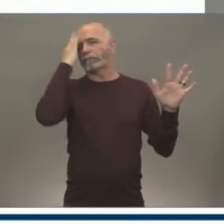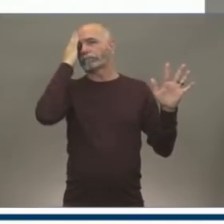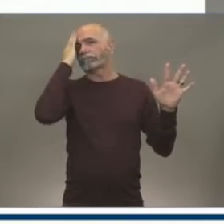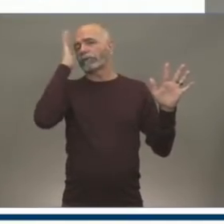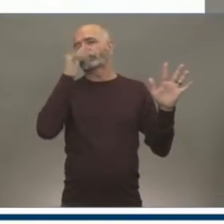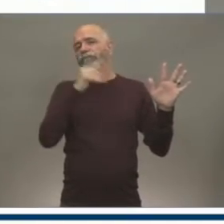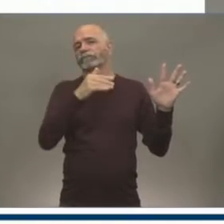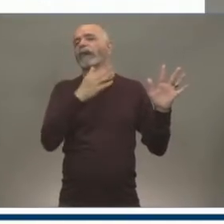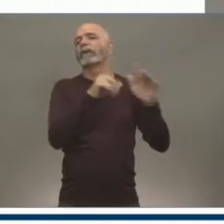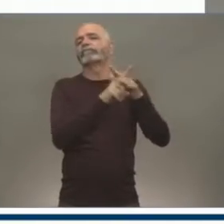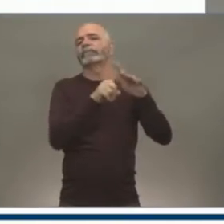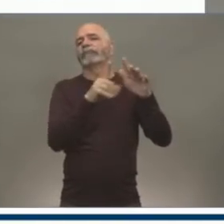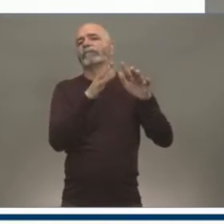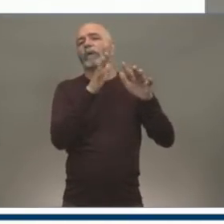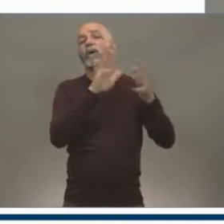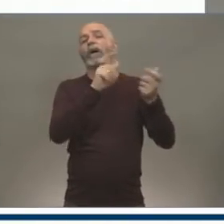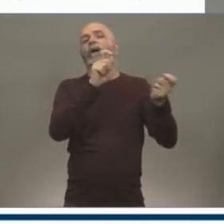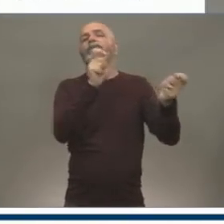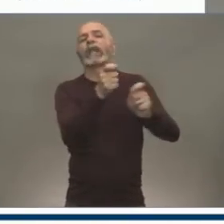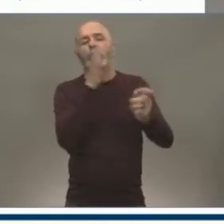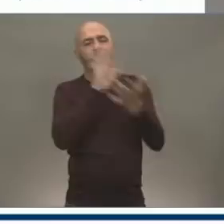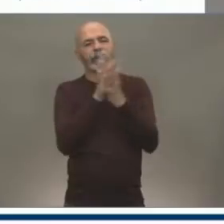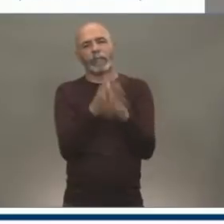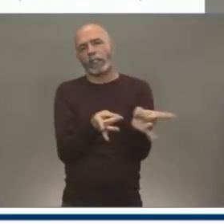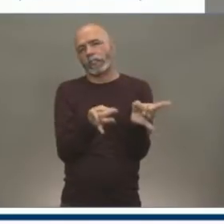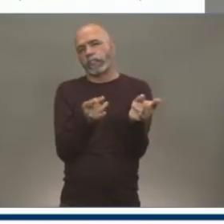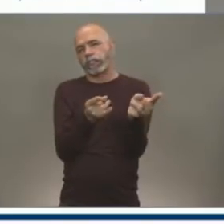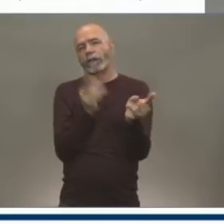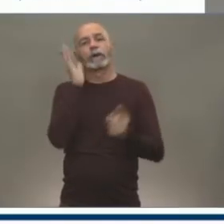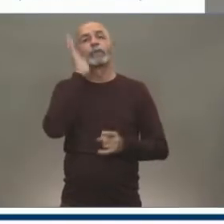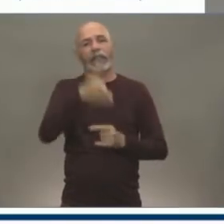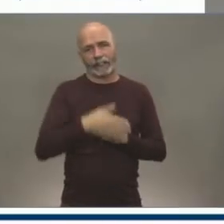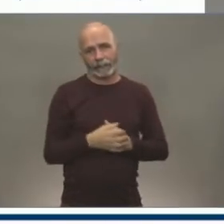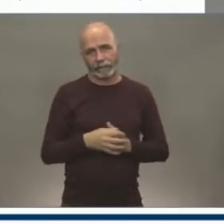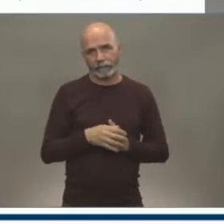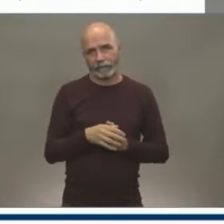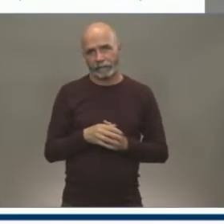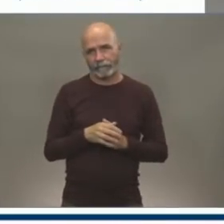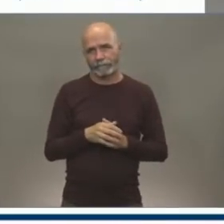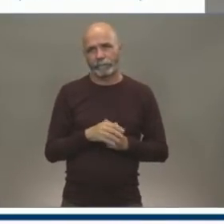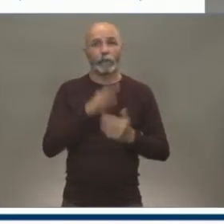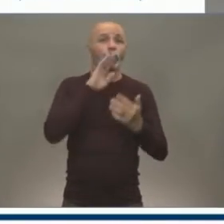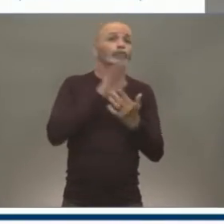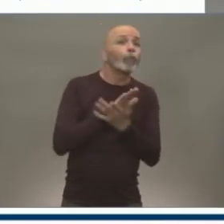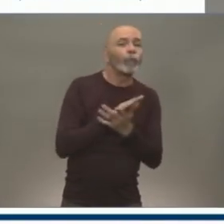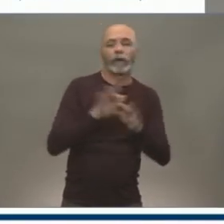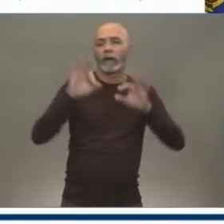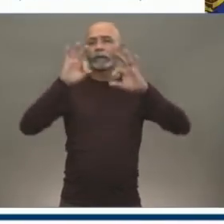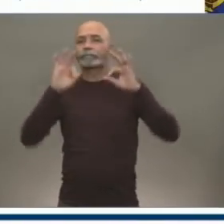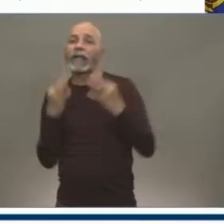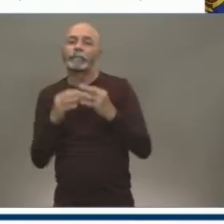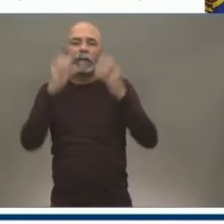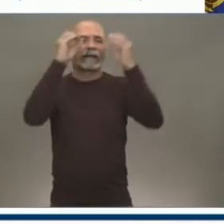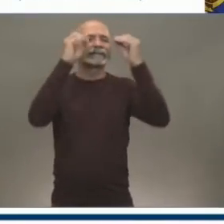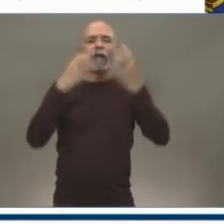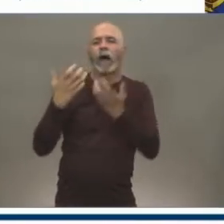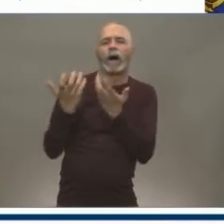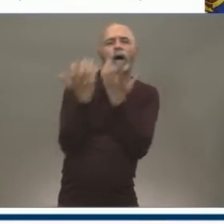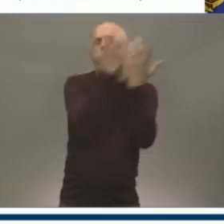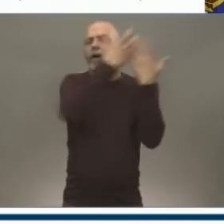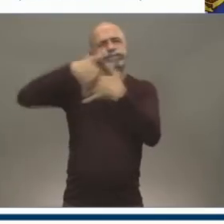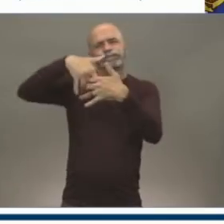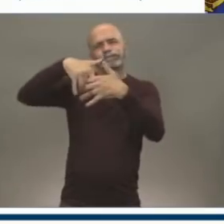work through some of the complex communication with schools, with families, with teachers. Go ahead, Tim, with your